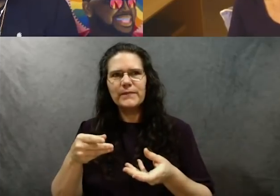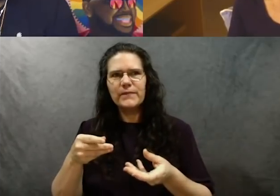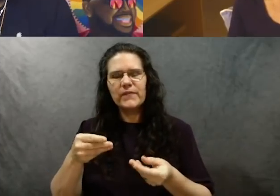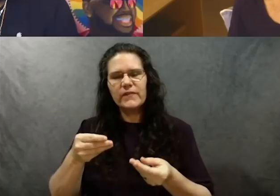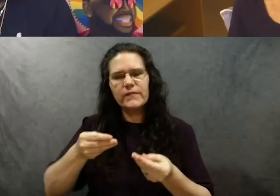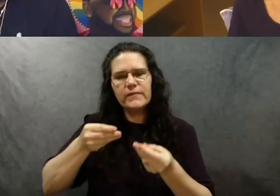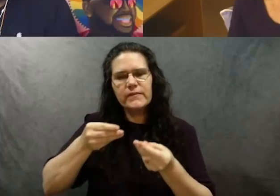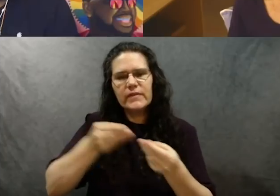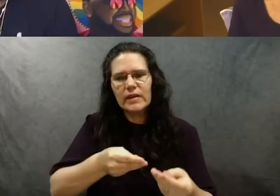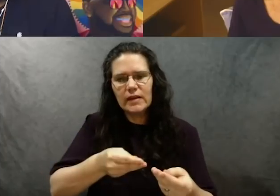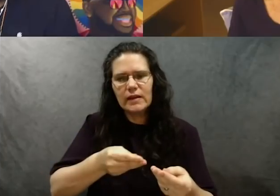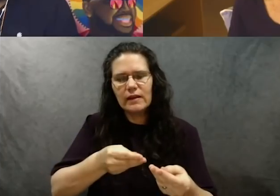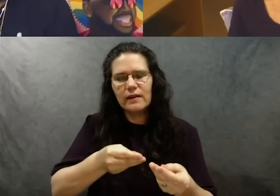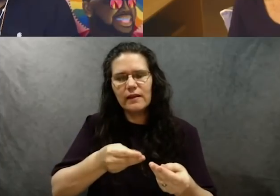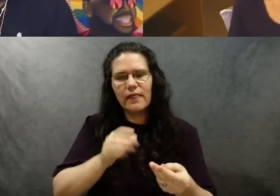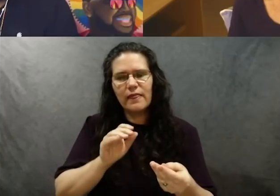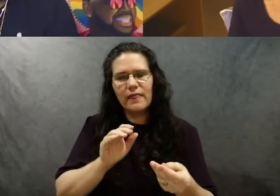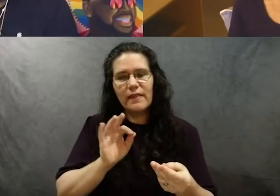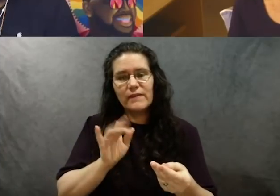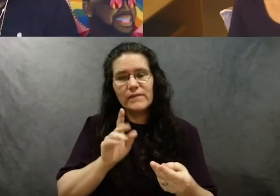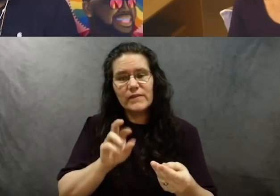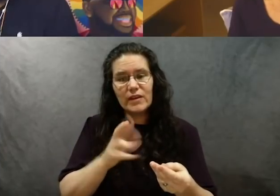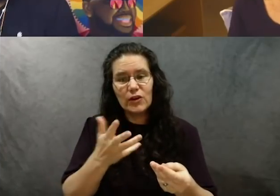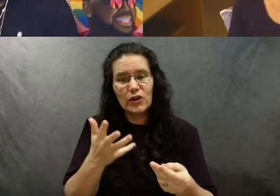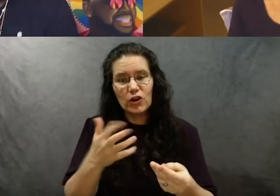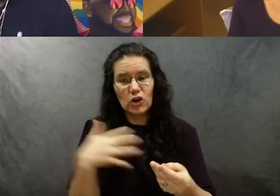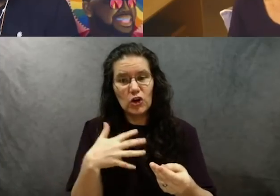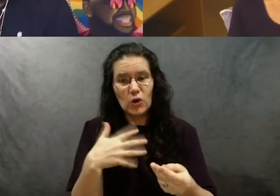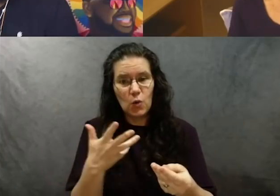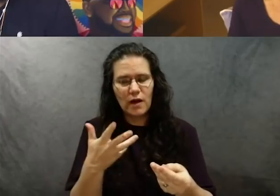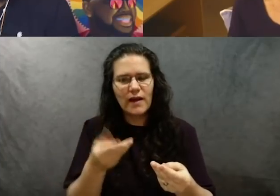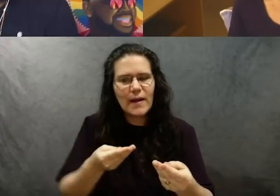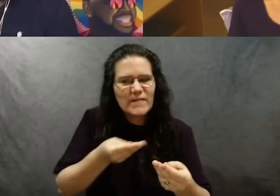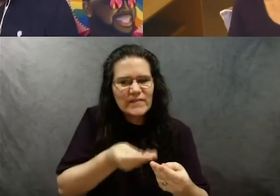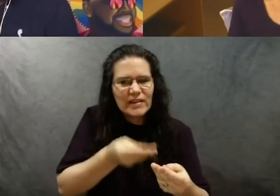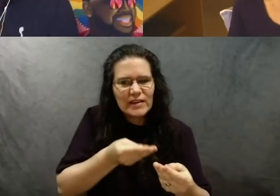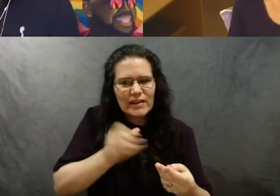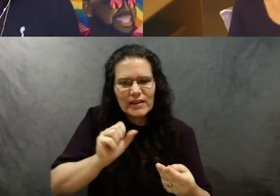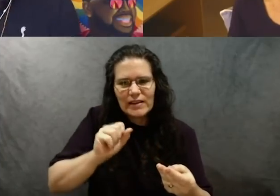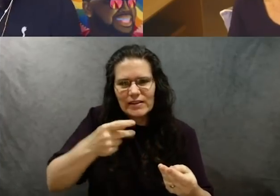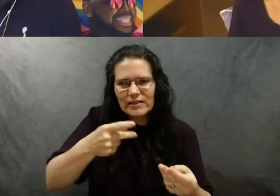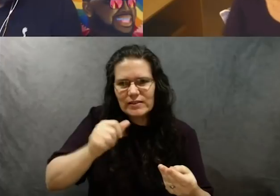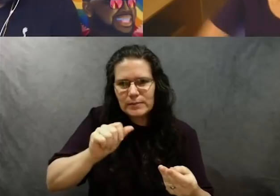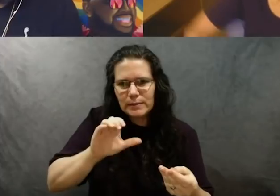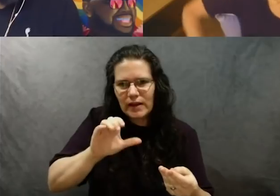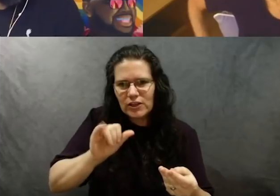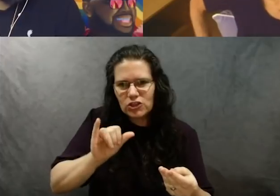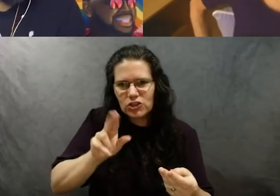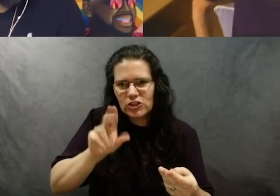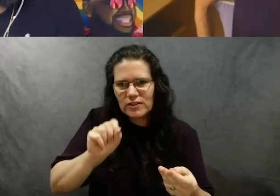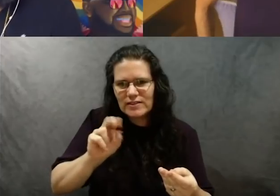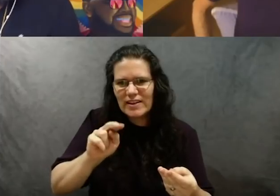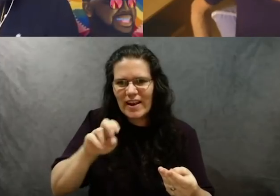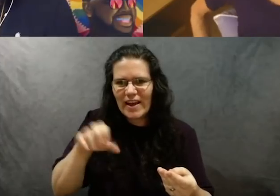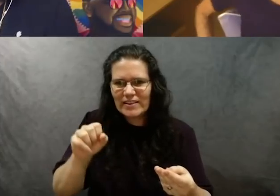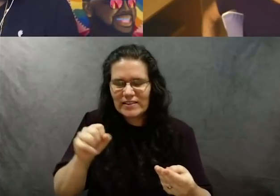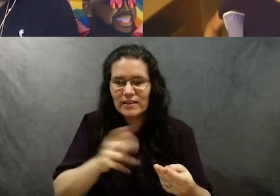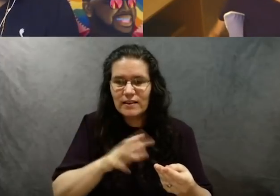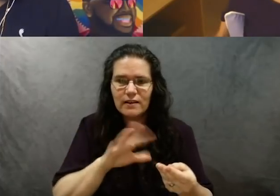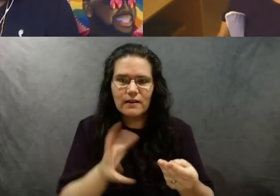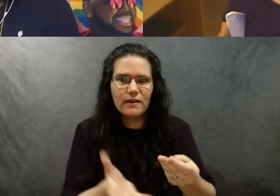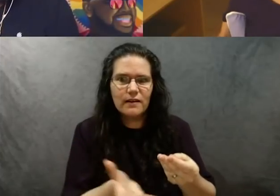feeding the fear spaciousness, you know, and that practice, in my practice, I call that